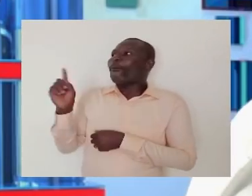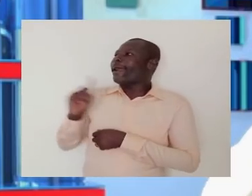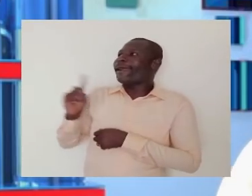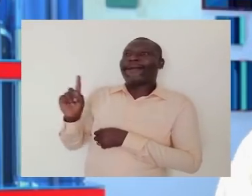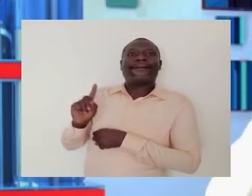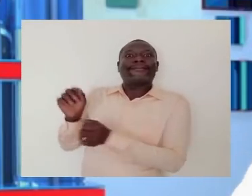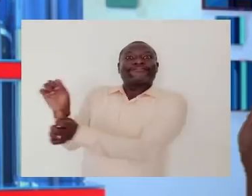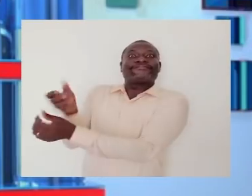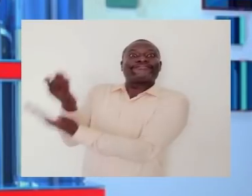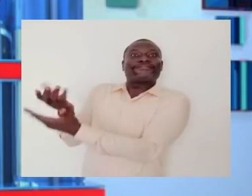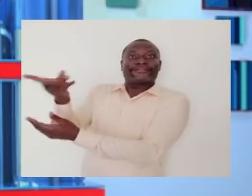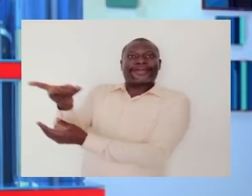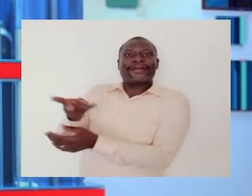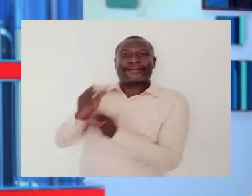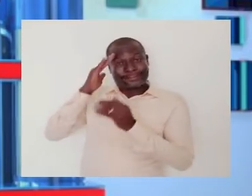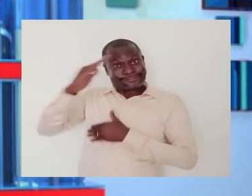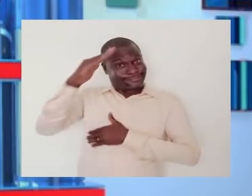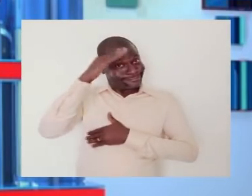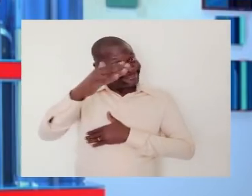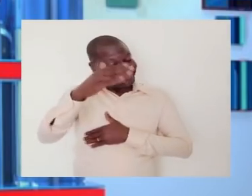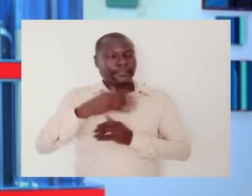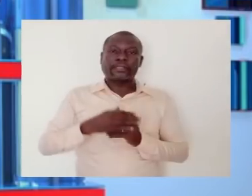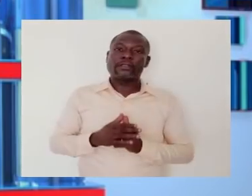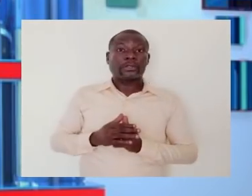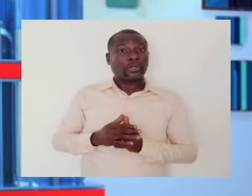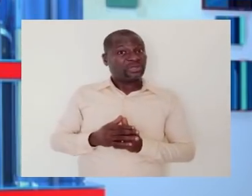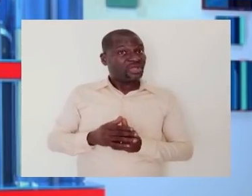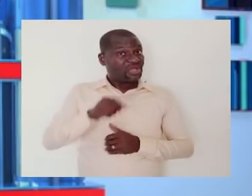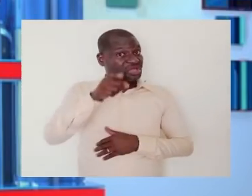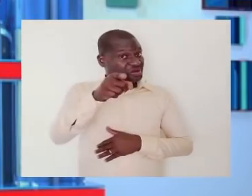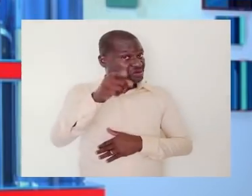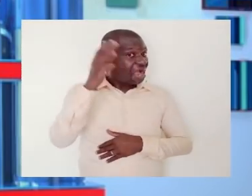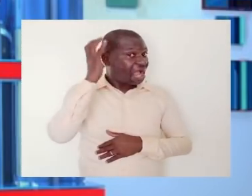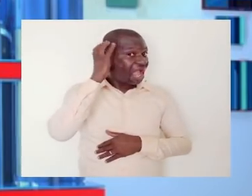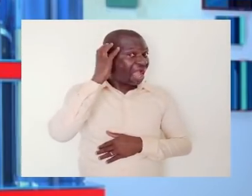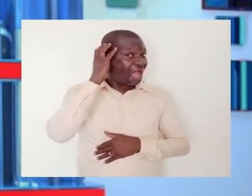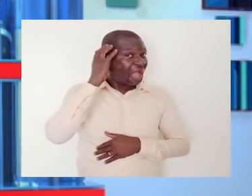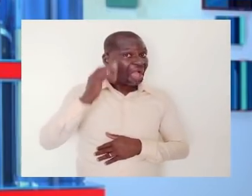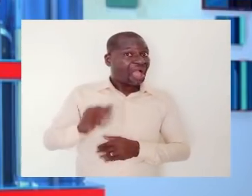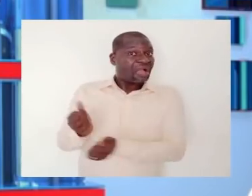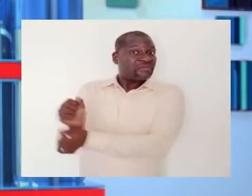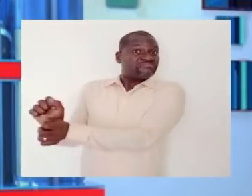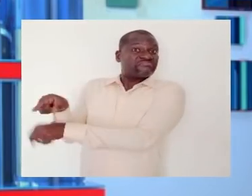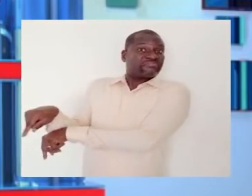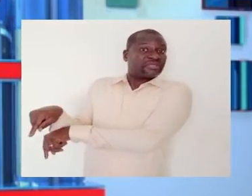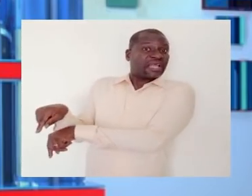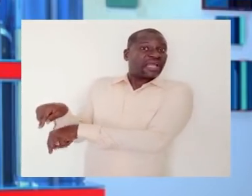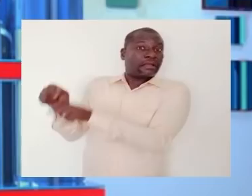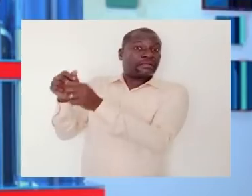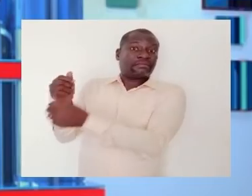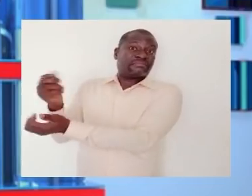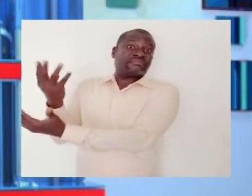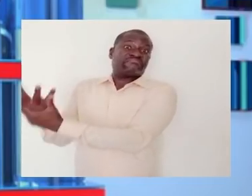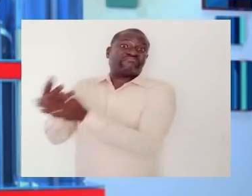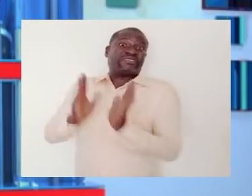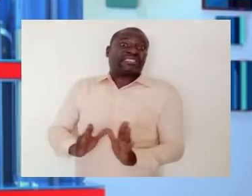biya prisons ewo biya mechiamu ewo yesu dimu. Enti en samwa, a prisoner for be a